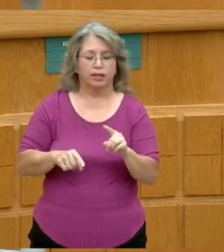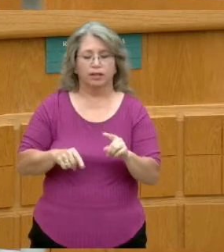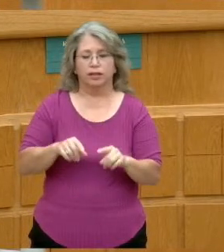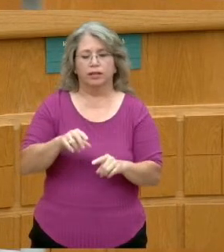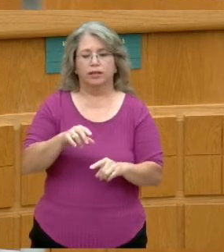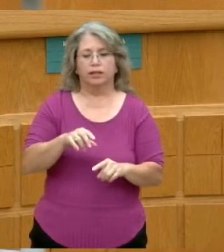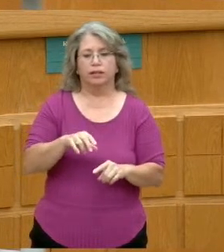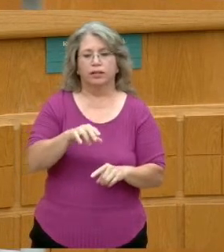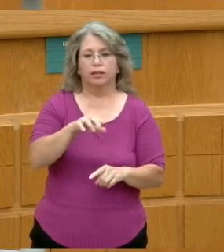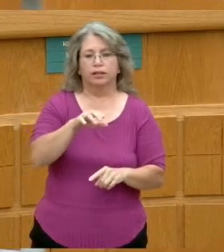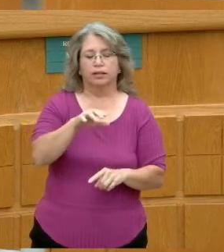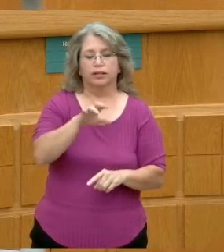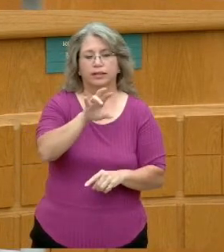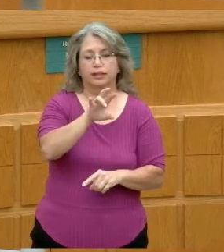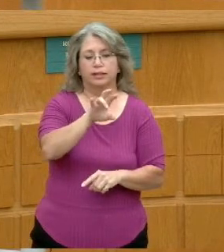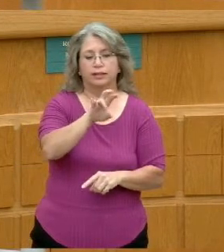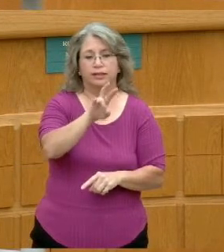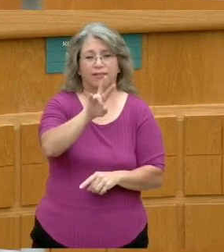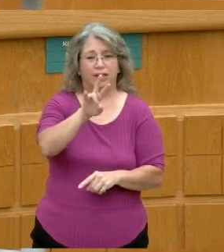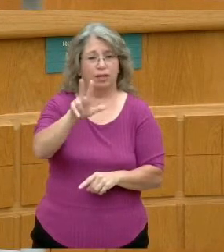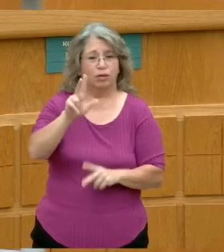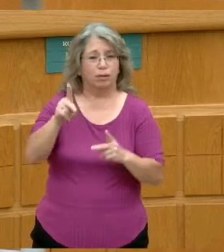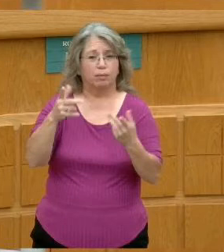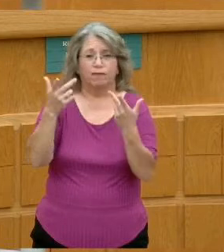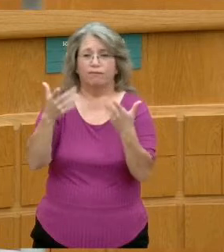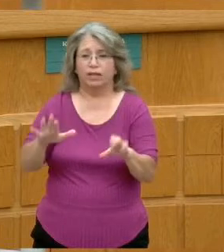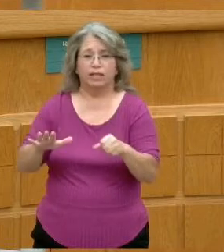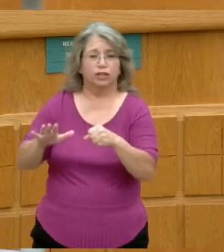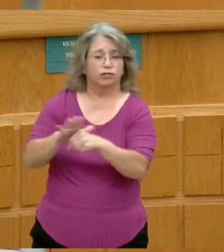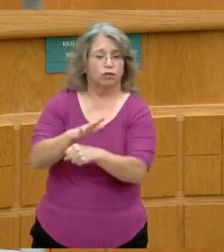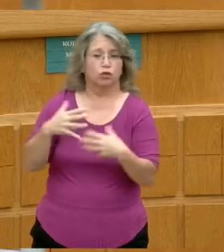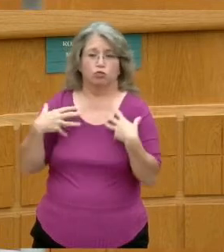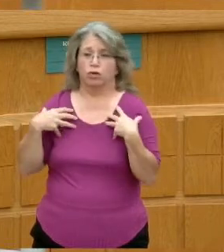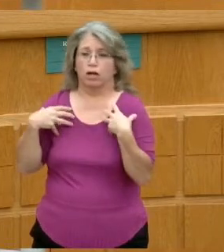of the 128, have recovered already. So our working number